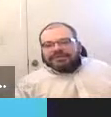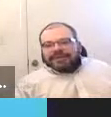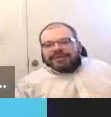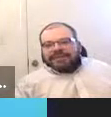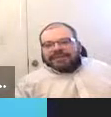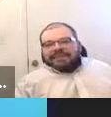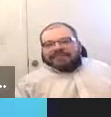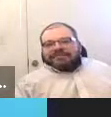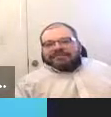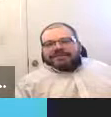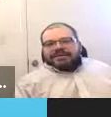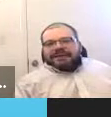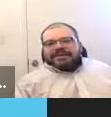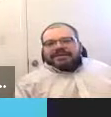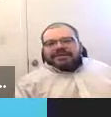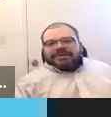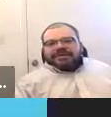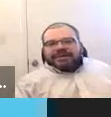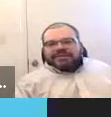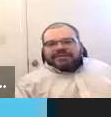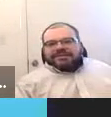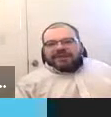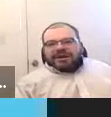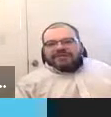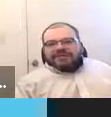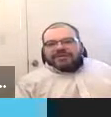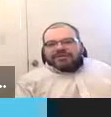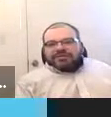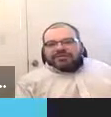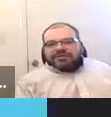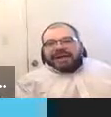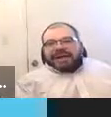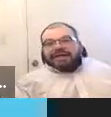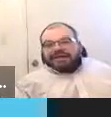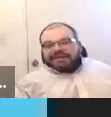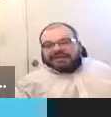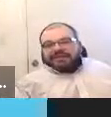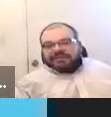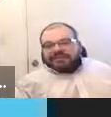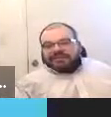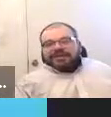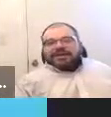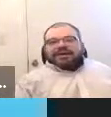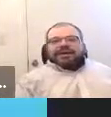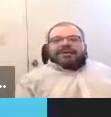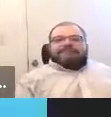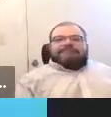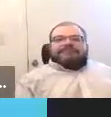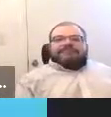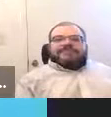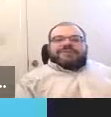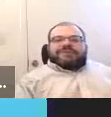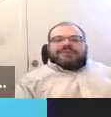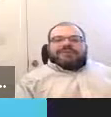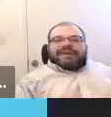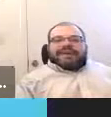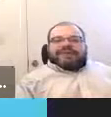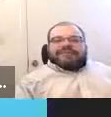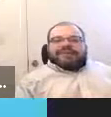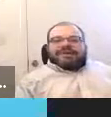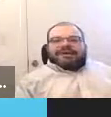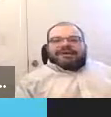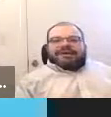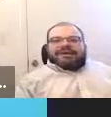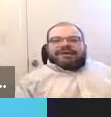lesson, right? And that's something that disability activists often push back against, especially the folks that are looking